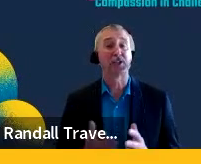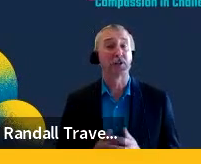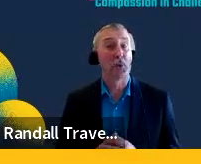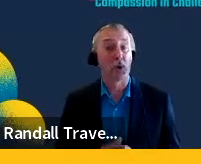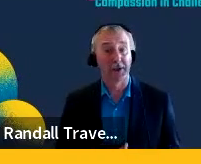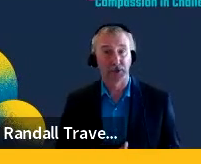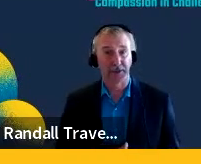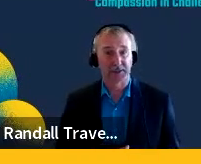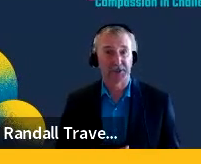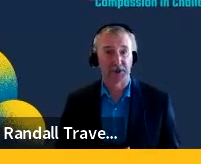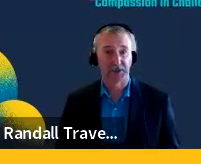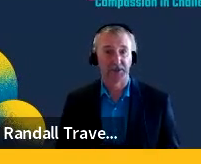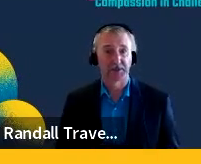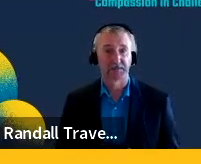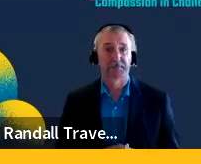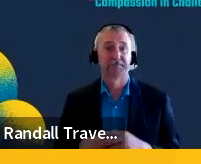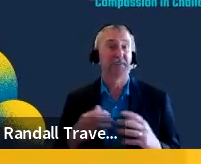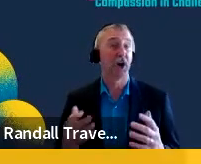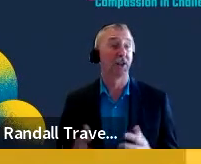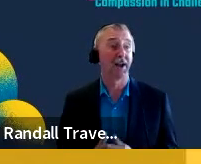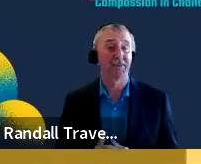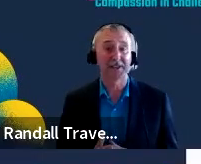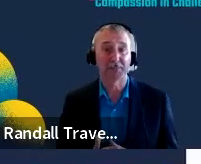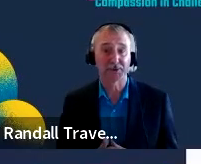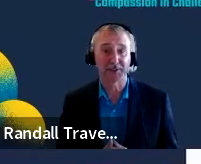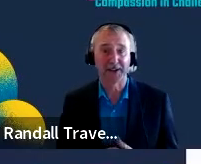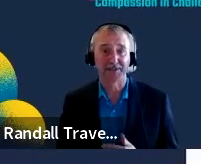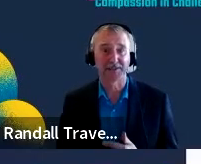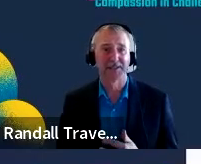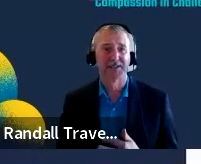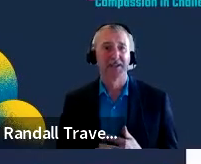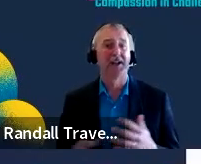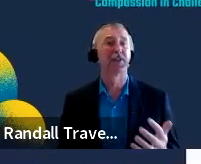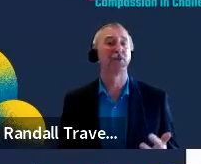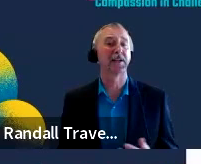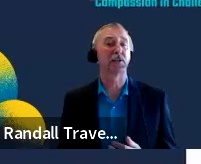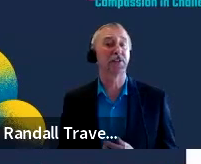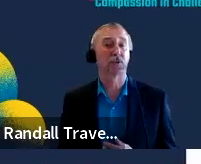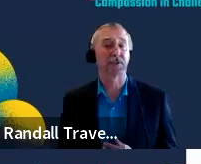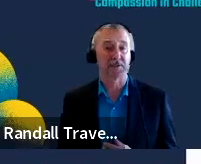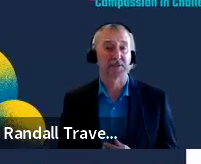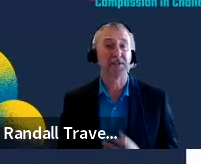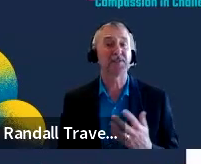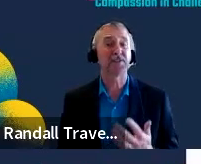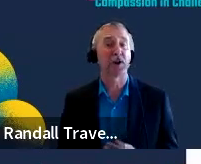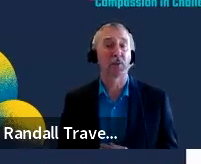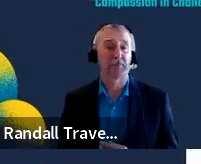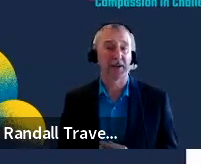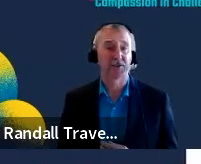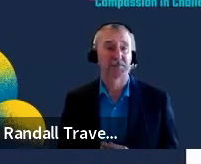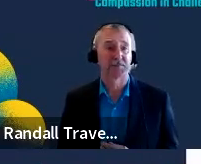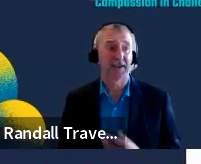If you would like to learn more about the Tritons Belong series, the online and the in-person events, and other related resources, please visit